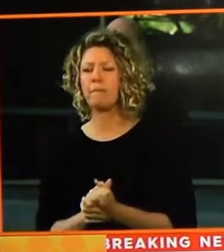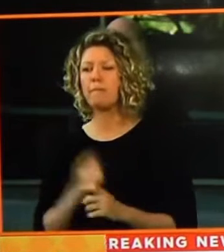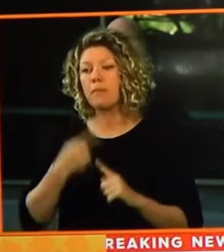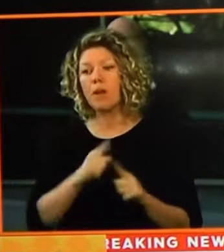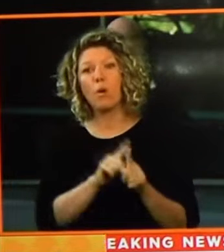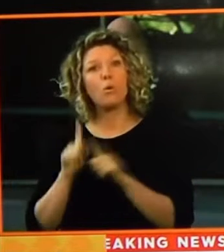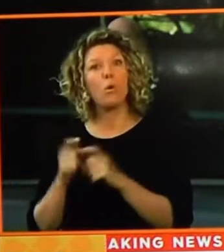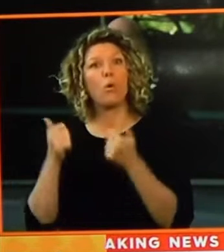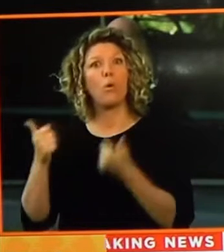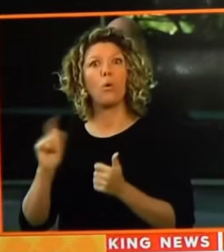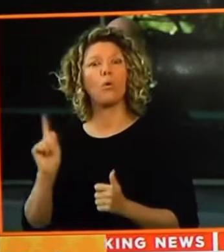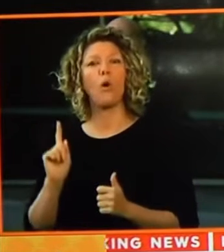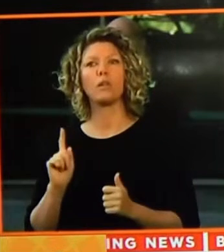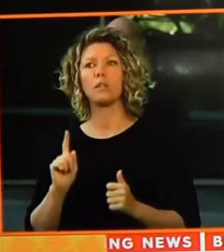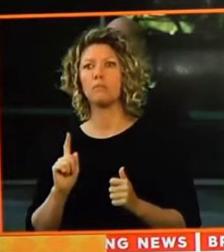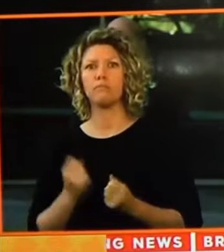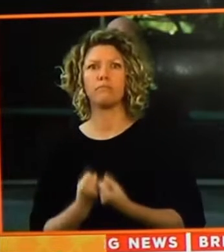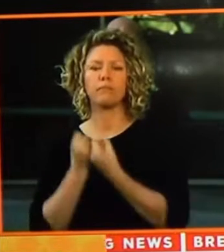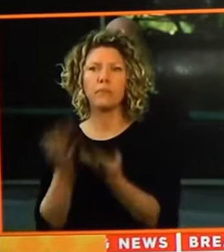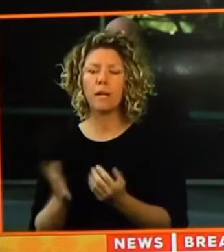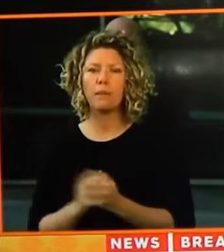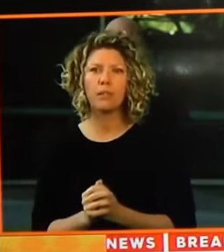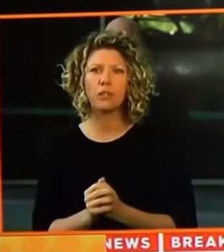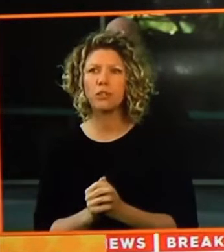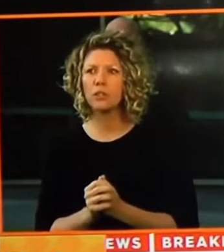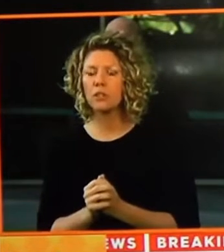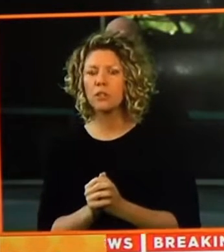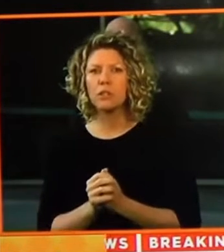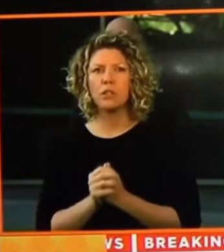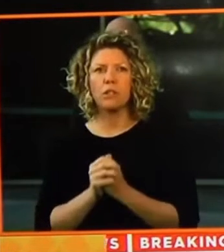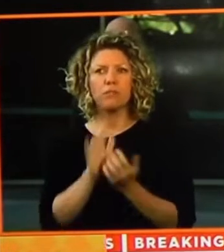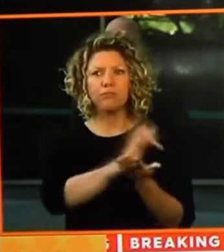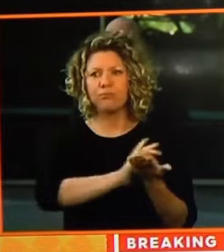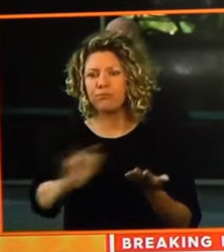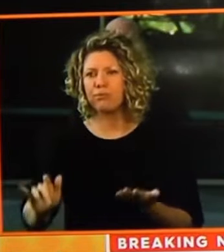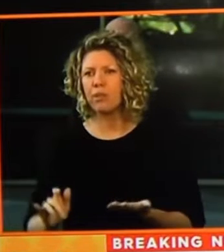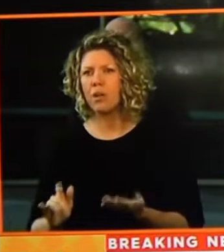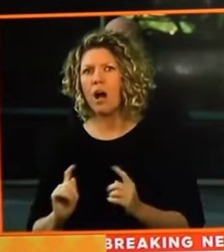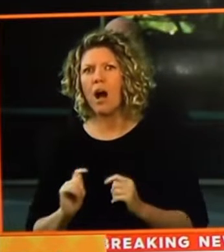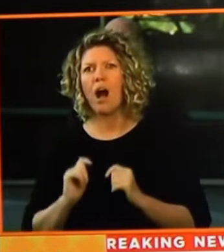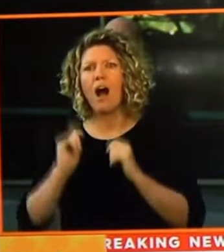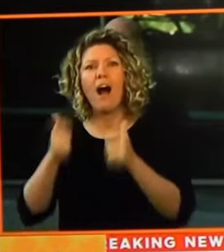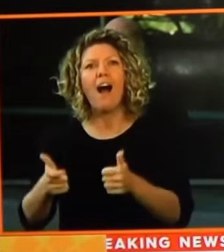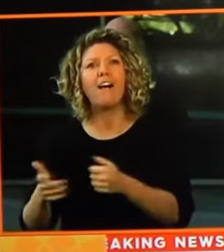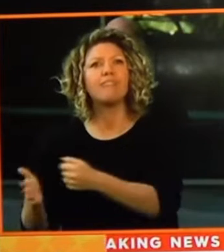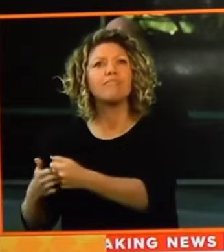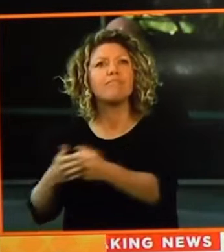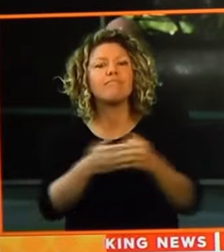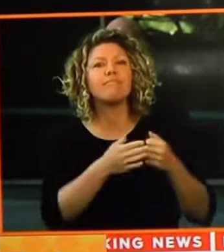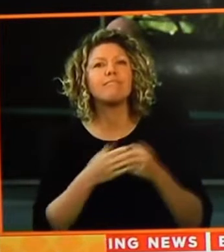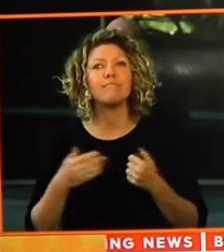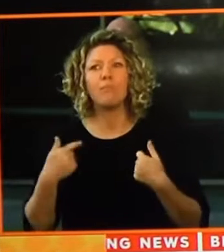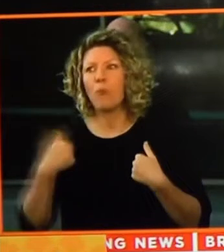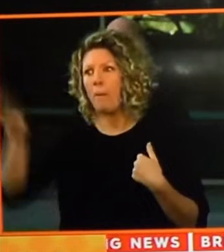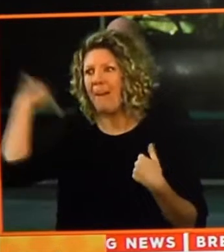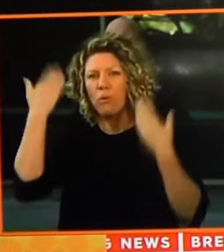support when we saw the widespread damage, destruction and devastation. Damage, destruction and devastation, the likes of which we